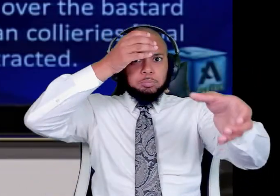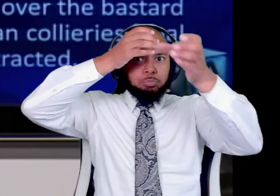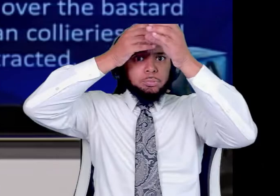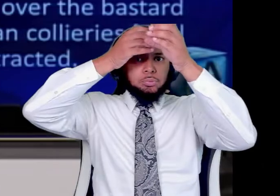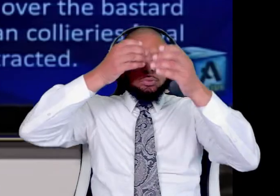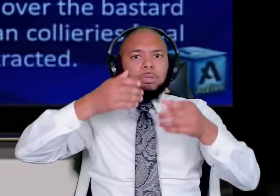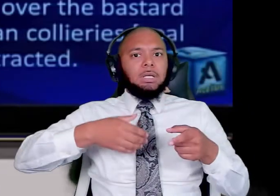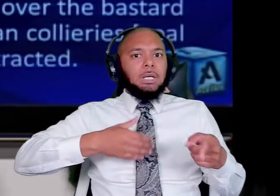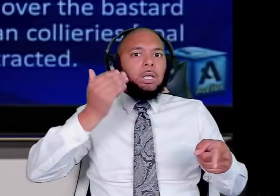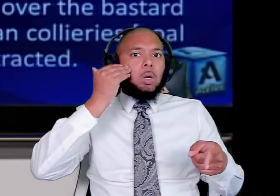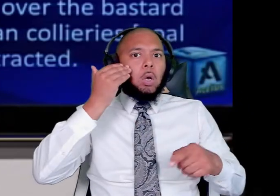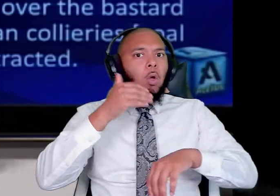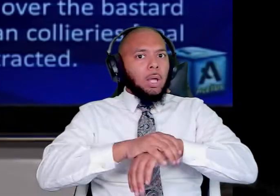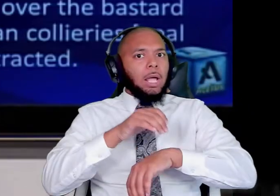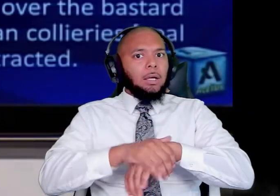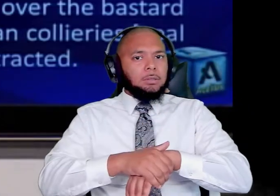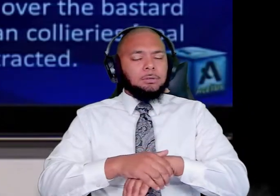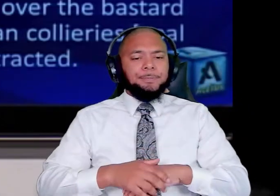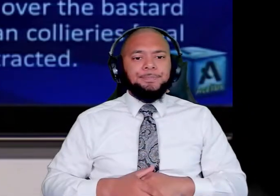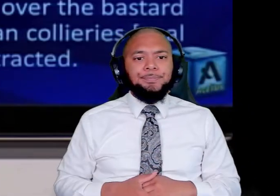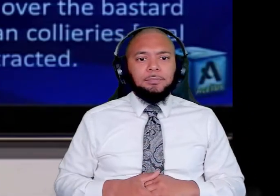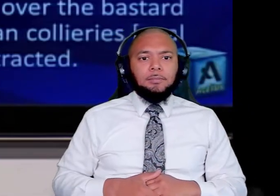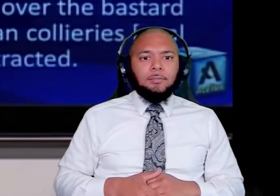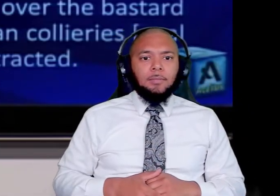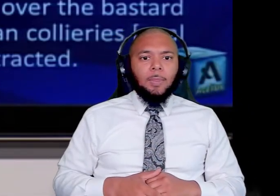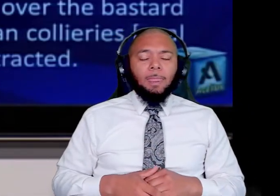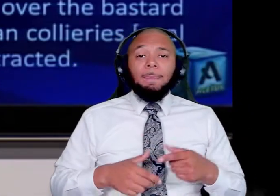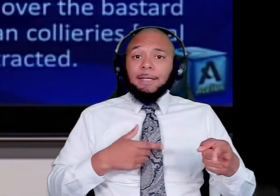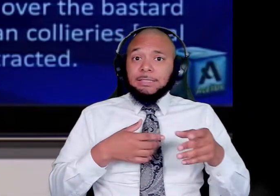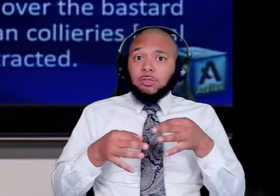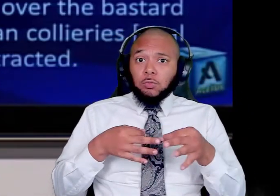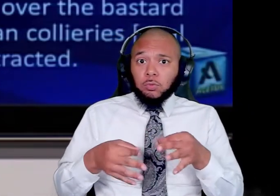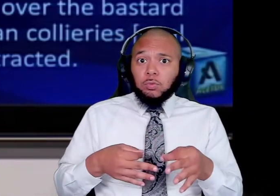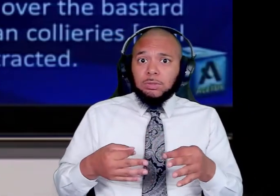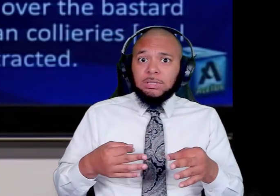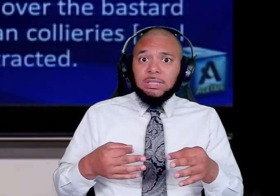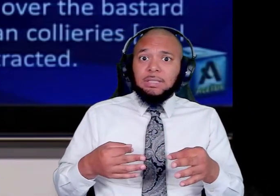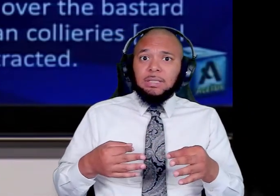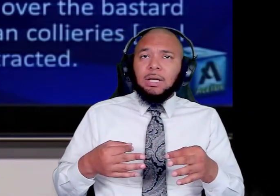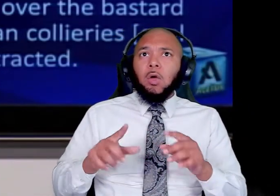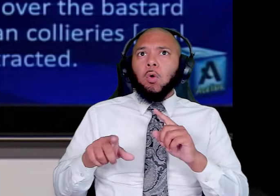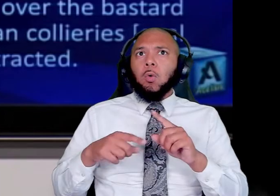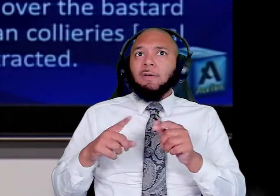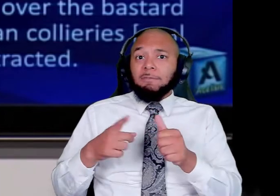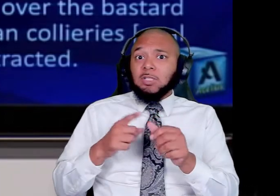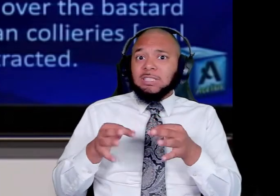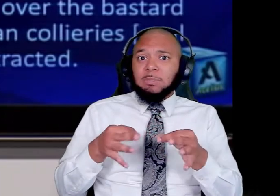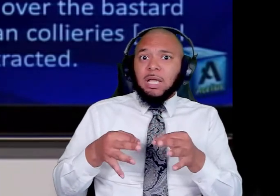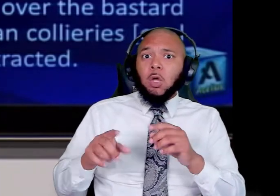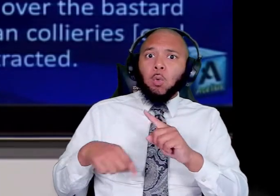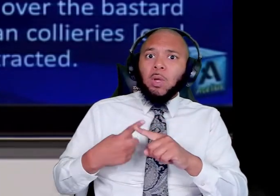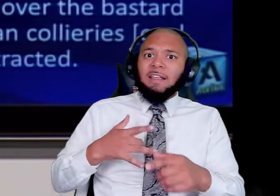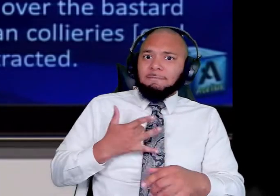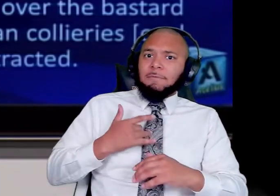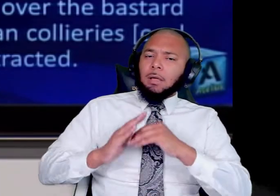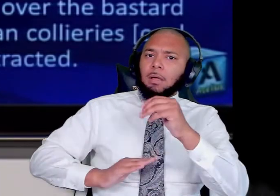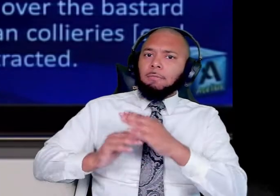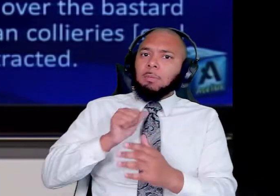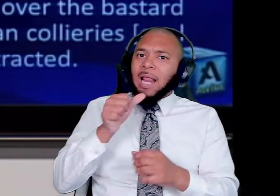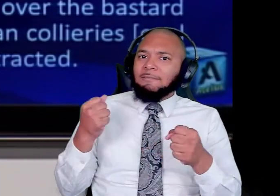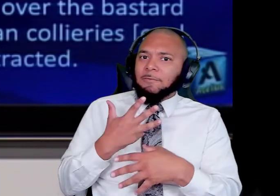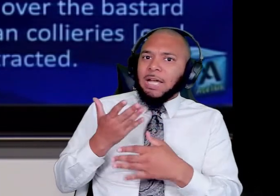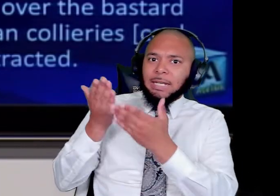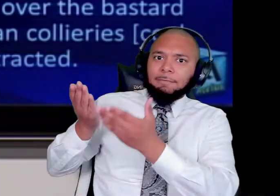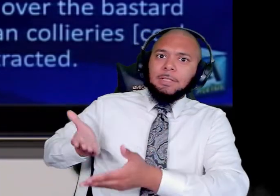he? And of course, as he describes it, once he became not afraid of this pilot that he was the